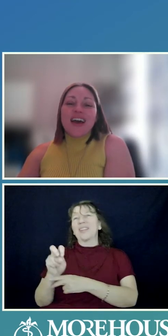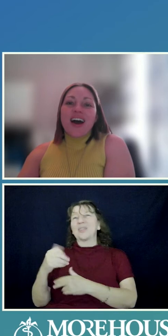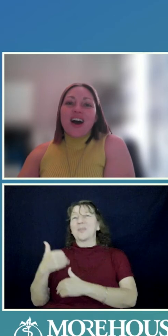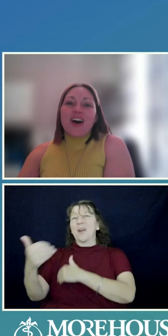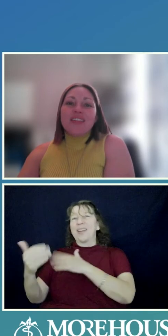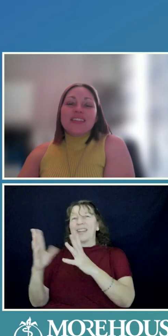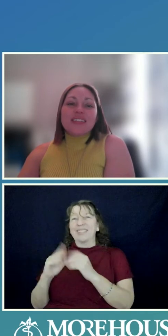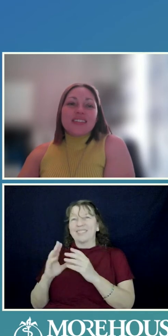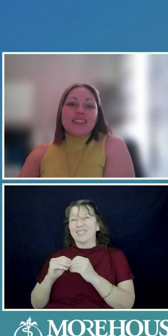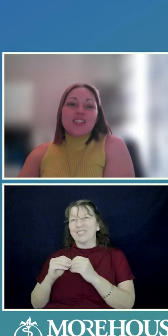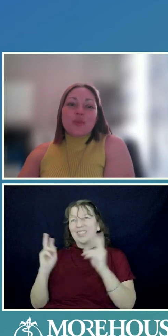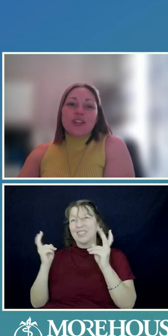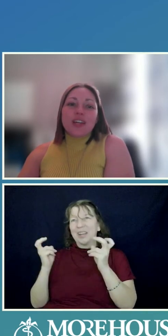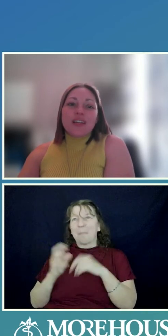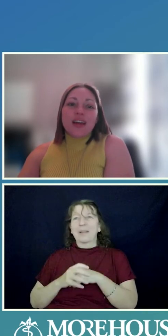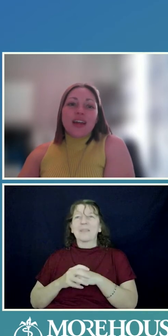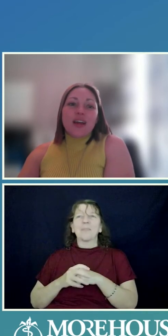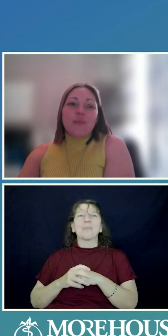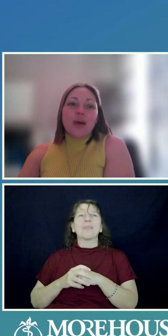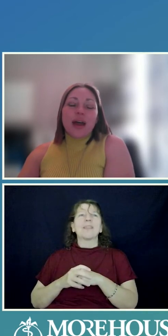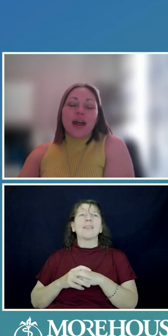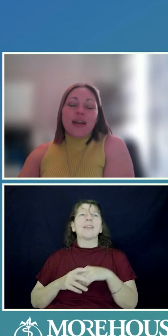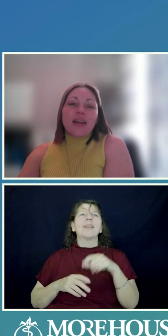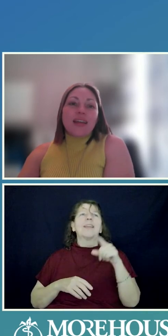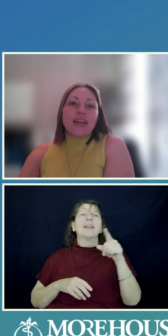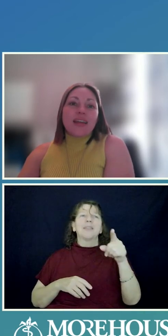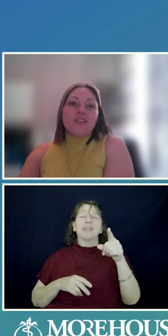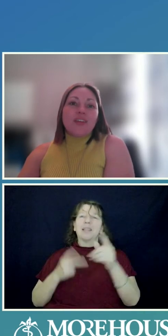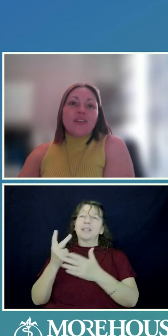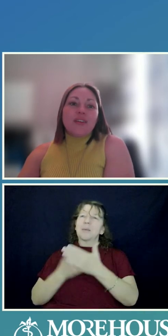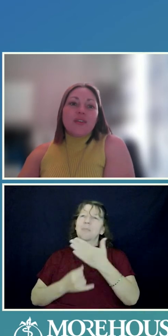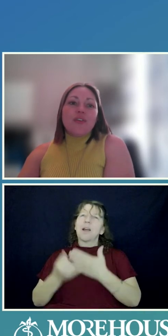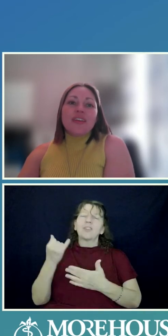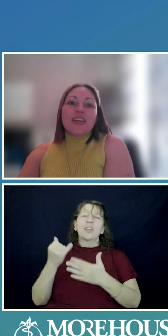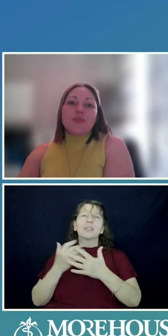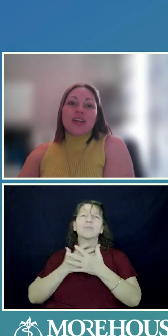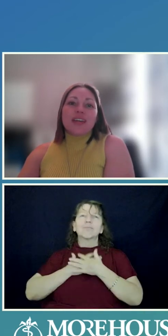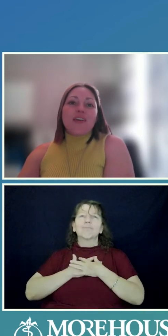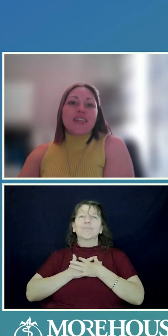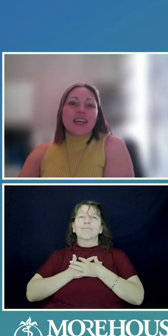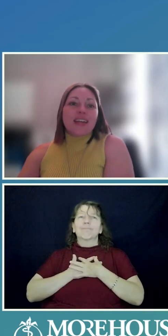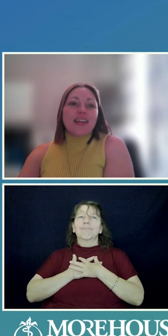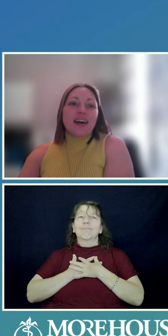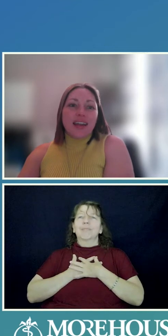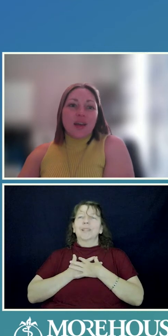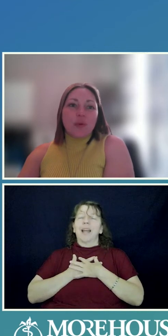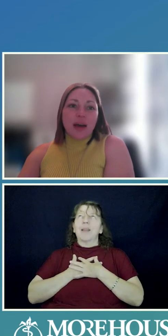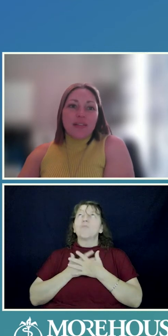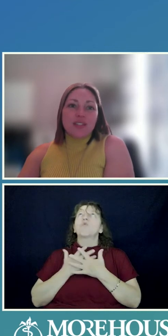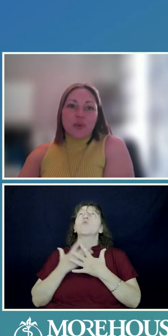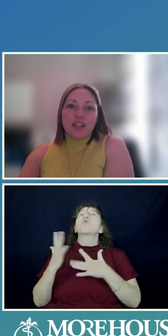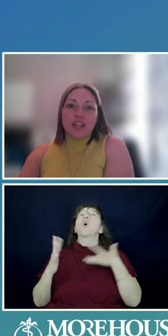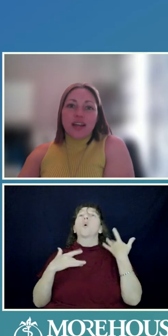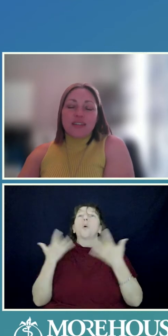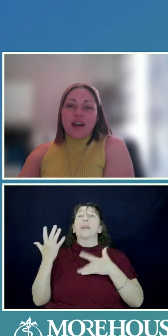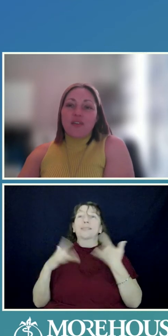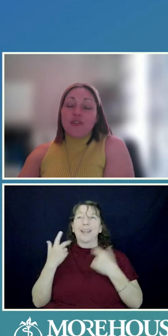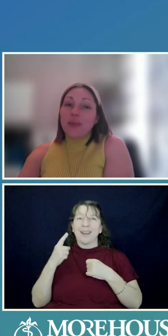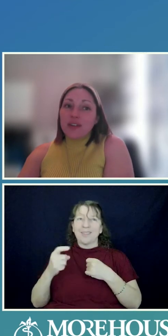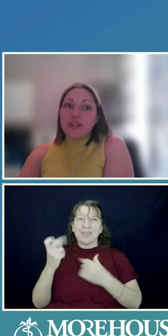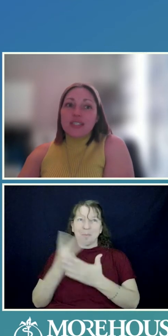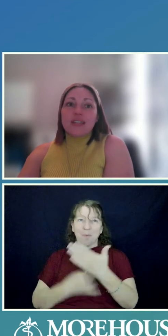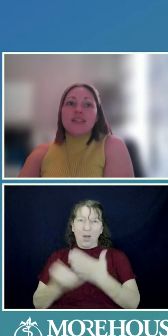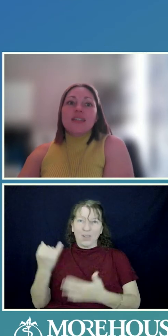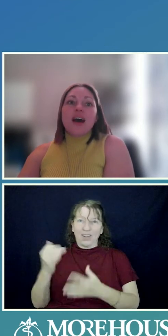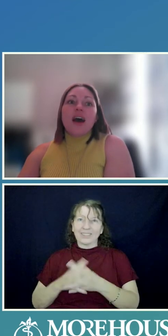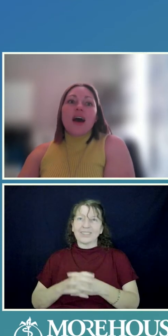session. This is a project I can't even really express how excited I am about this project for